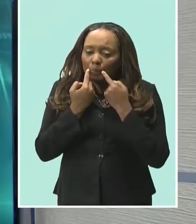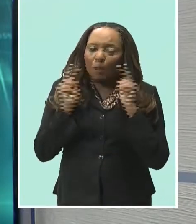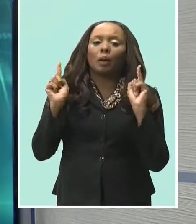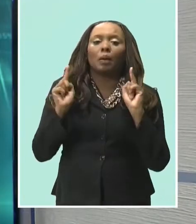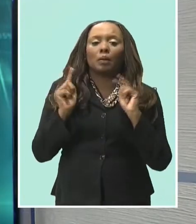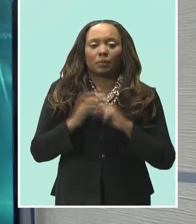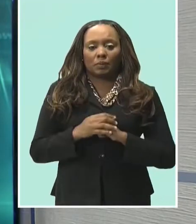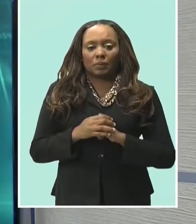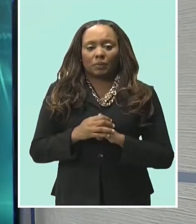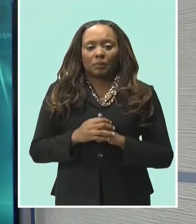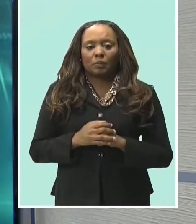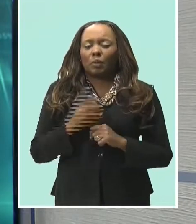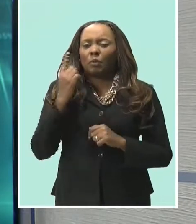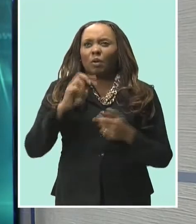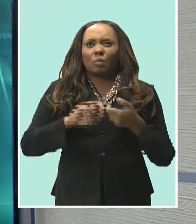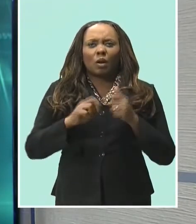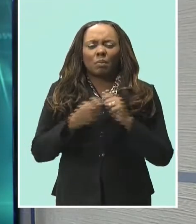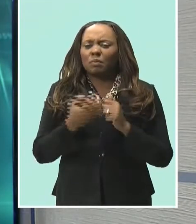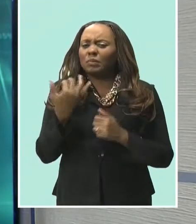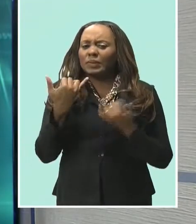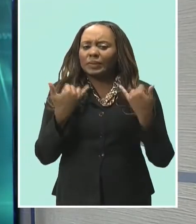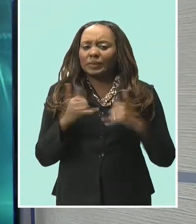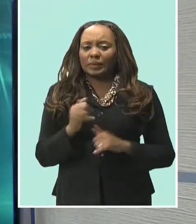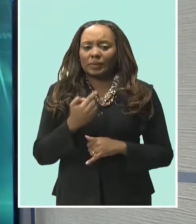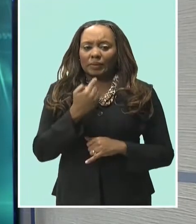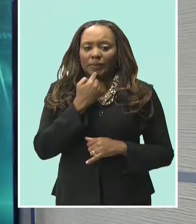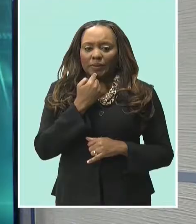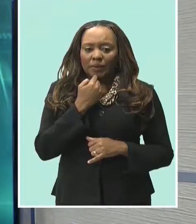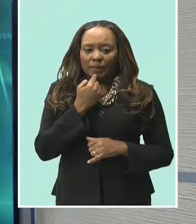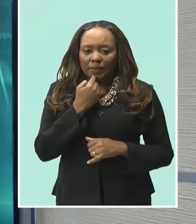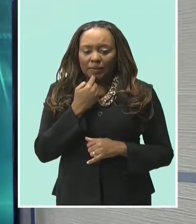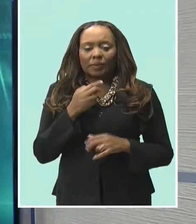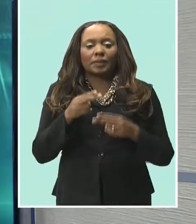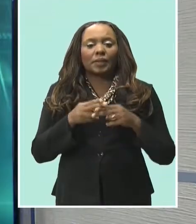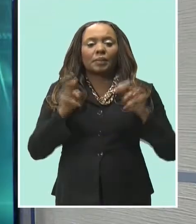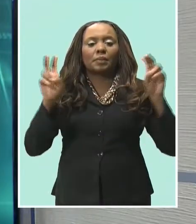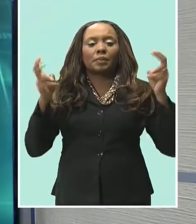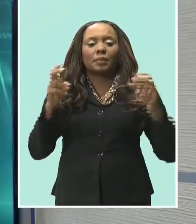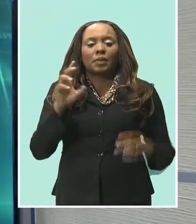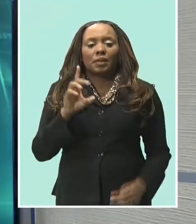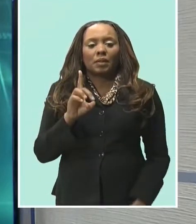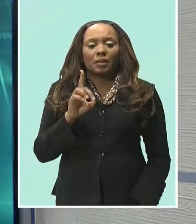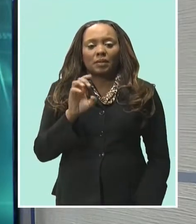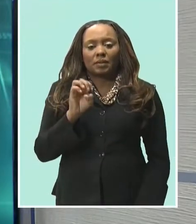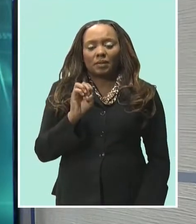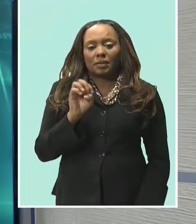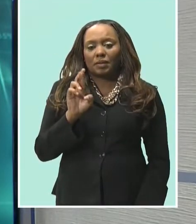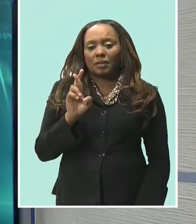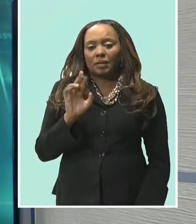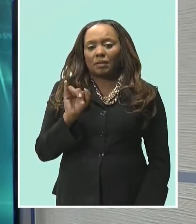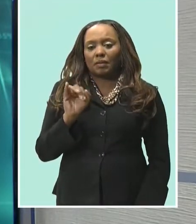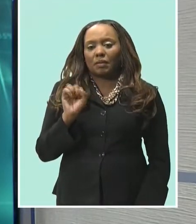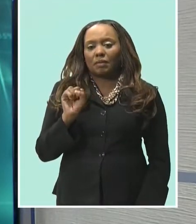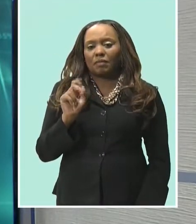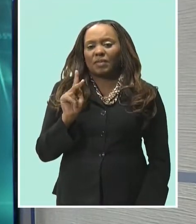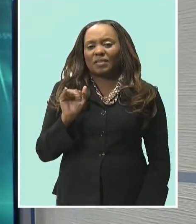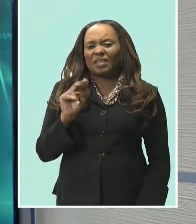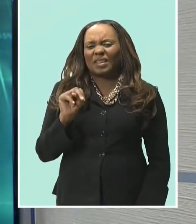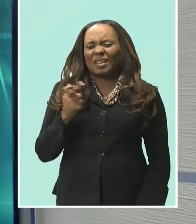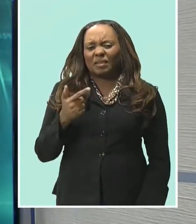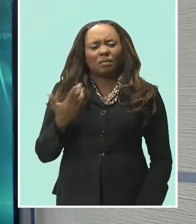one issue that is of serious concern at this time, that of de-risking. Now, de-risking refers to